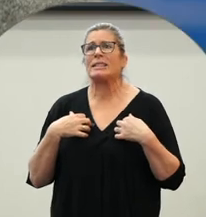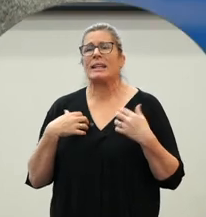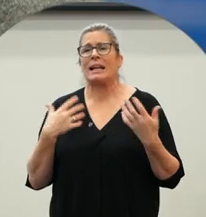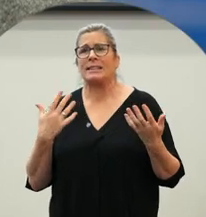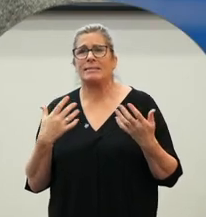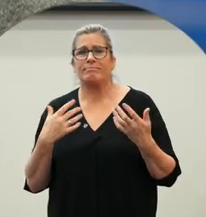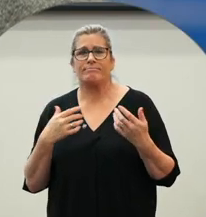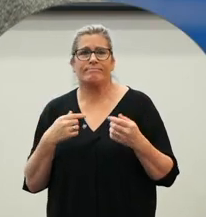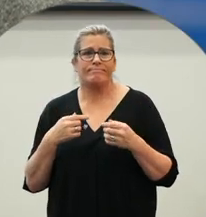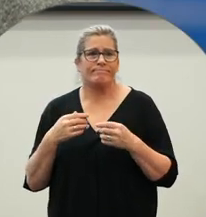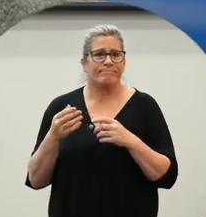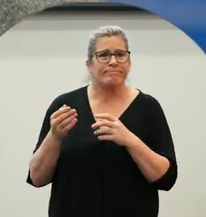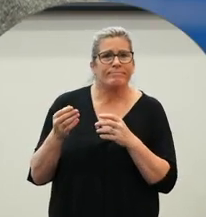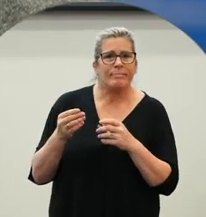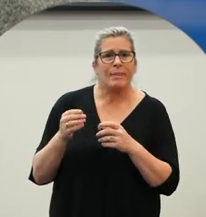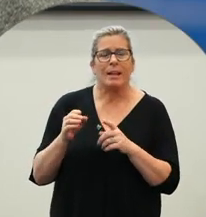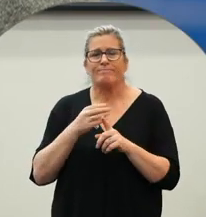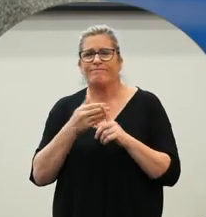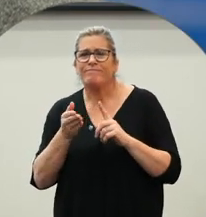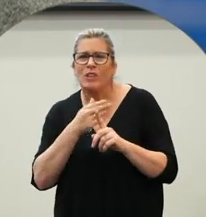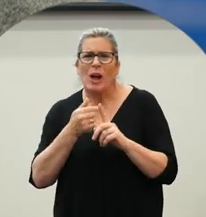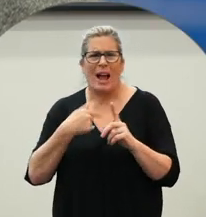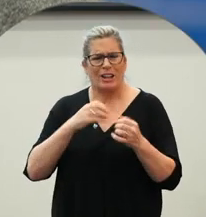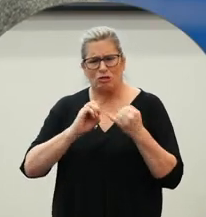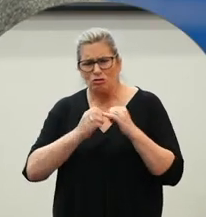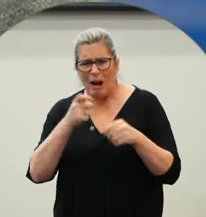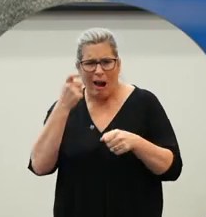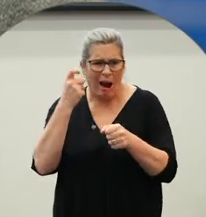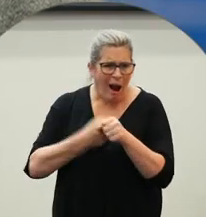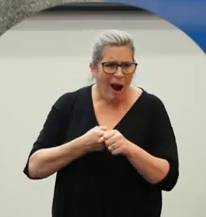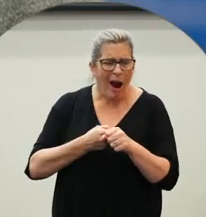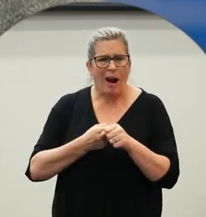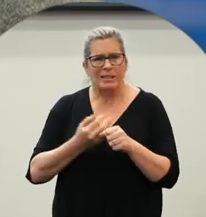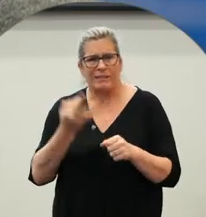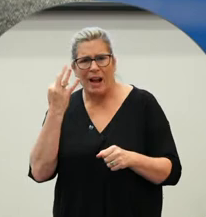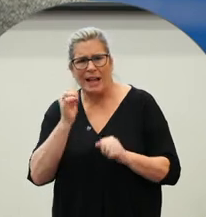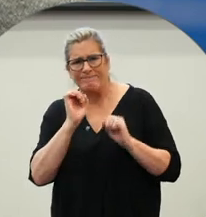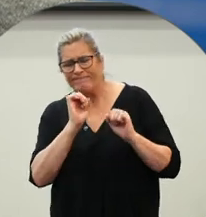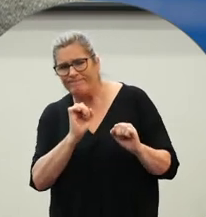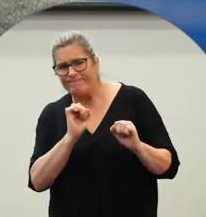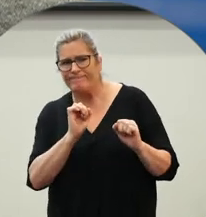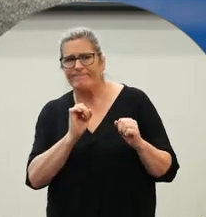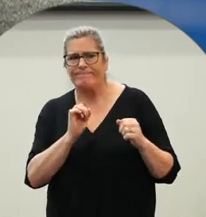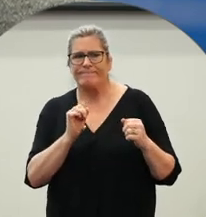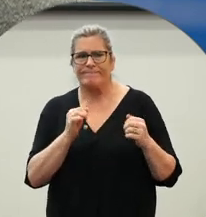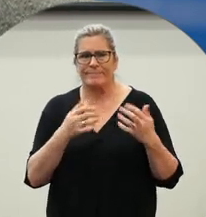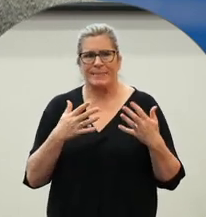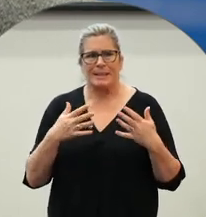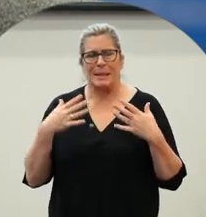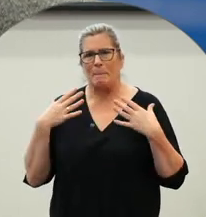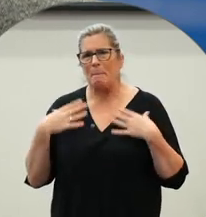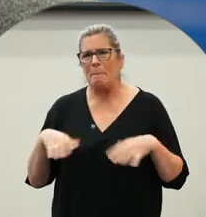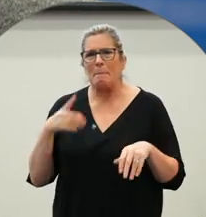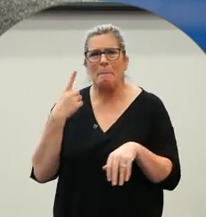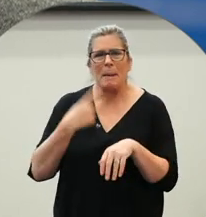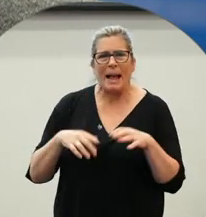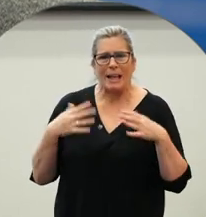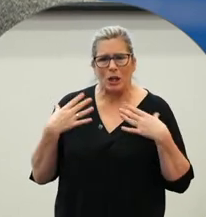in fascism. Like, I looked really hard. I couldn't find any evidence of him dressing up as the black uniform or any of